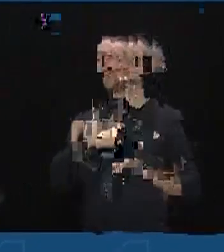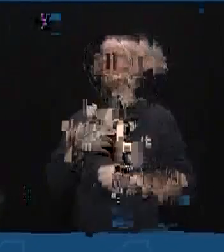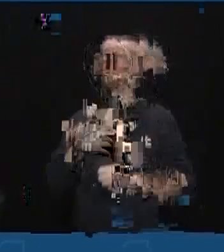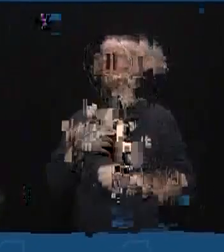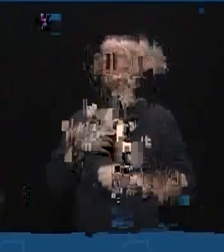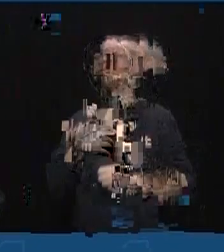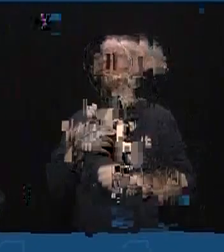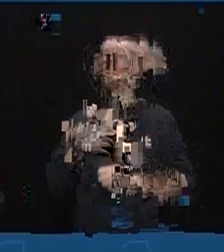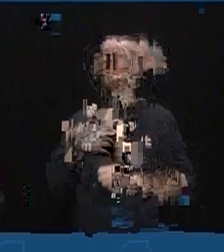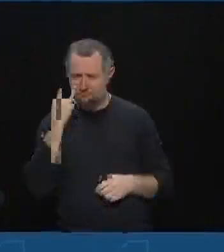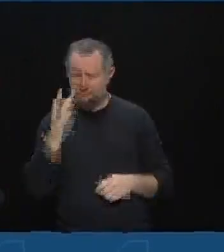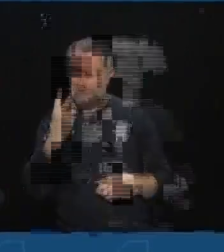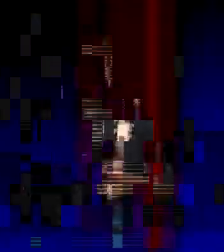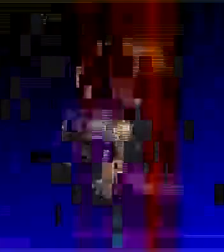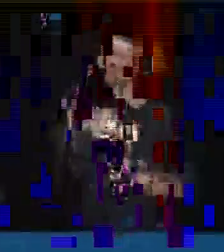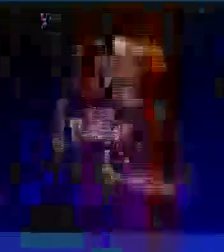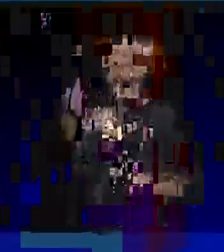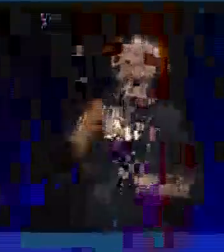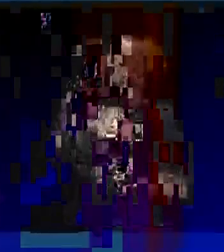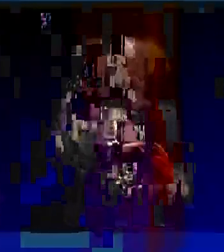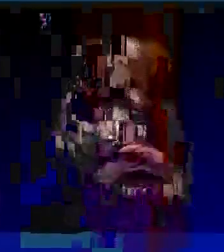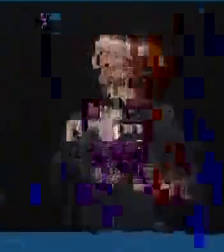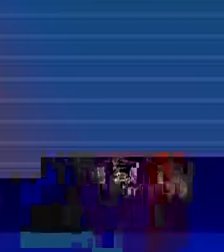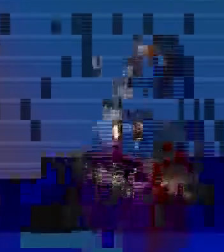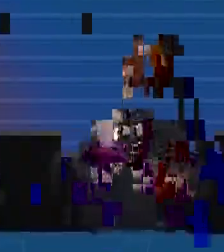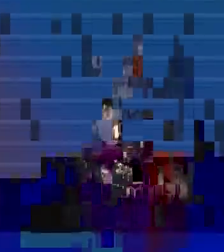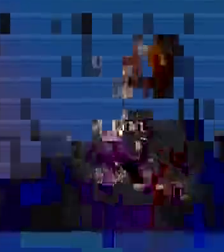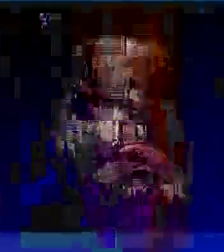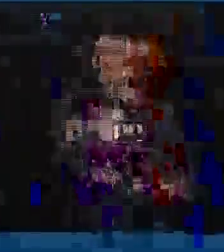Available for to come. Well, let's keep